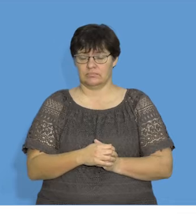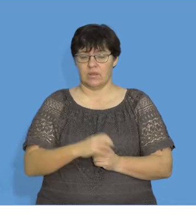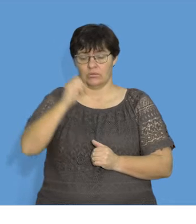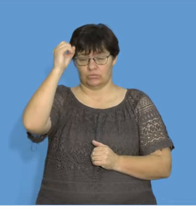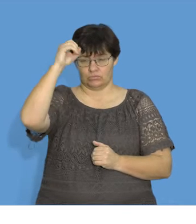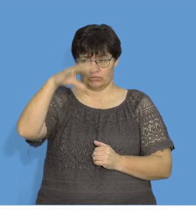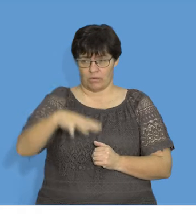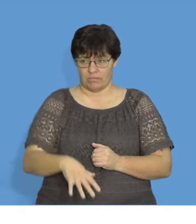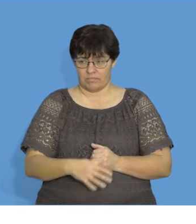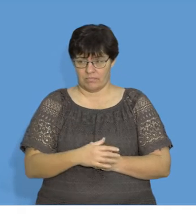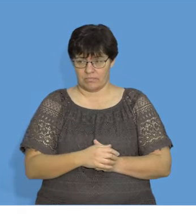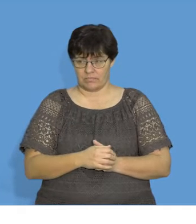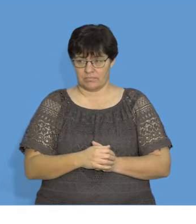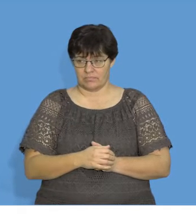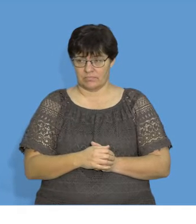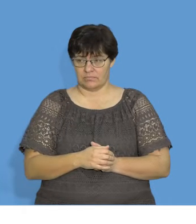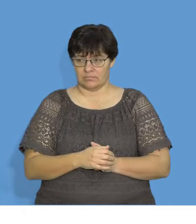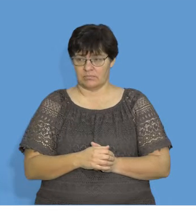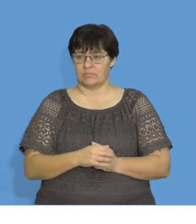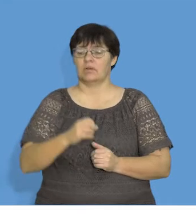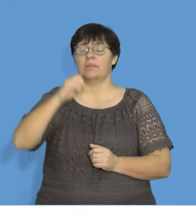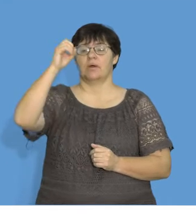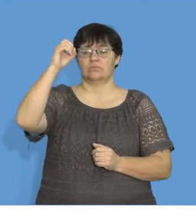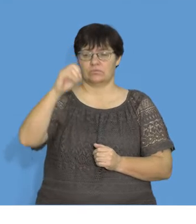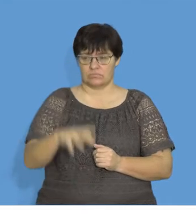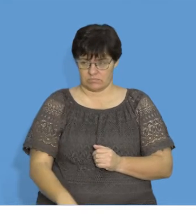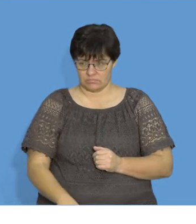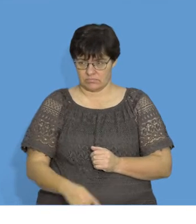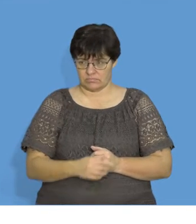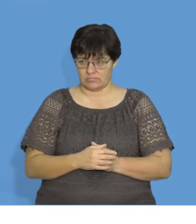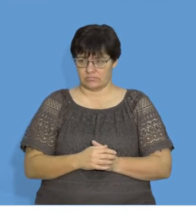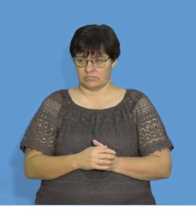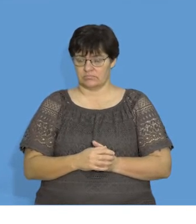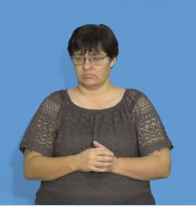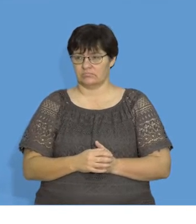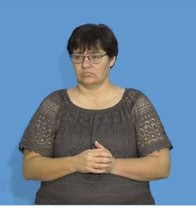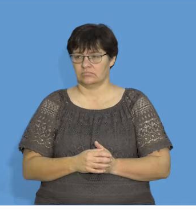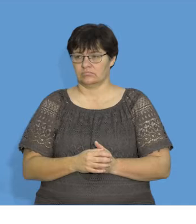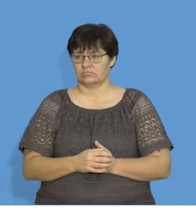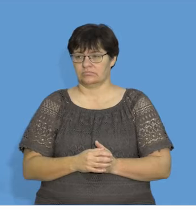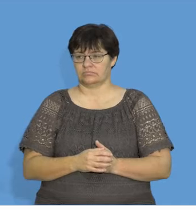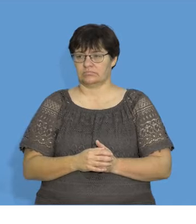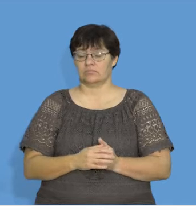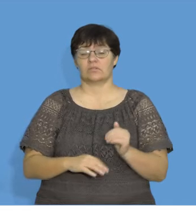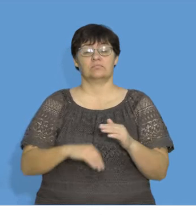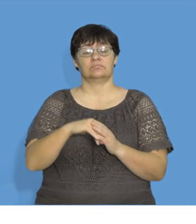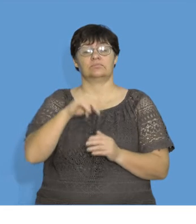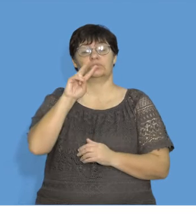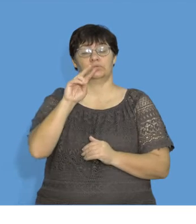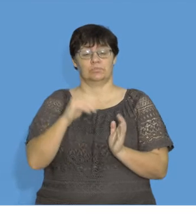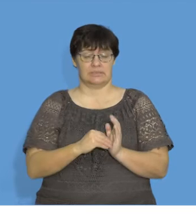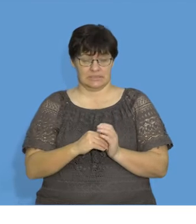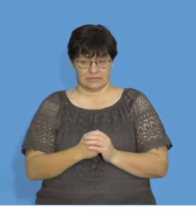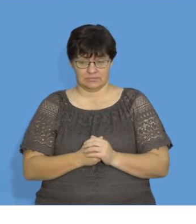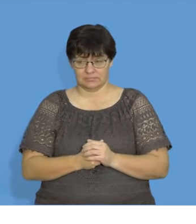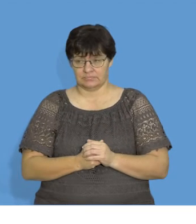ball drops, and then it bounces, and it stops at 2 meters,